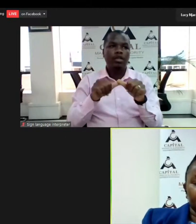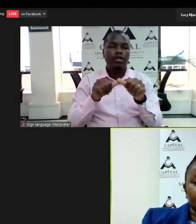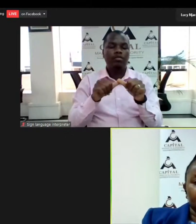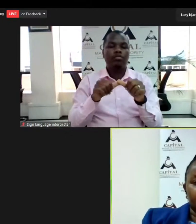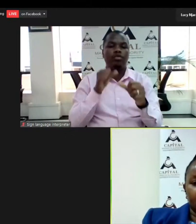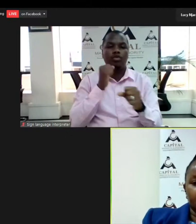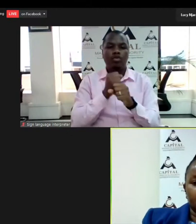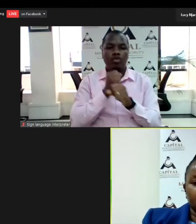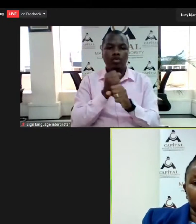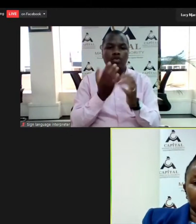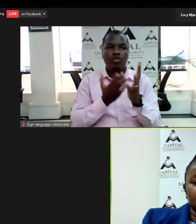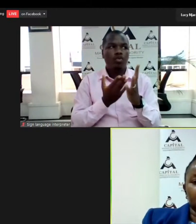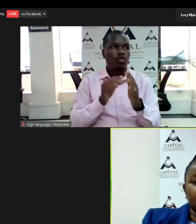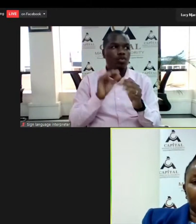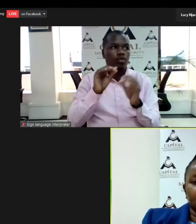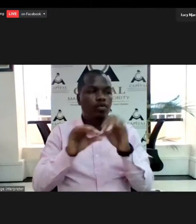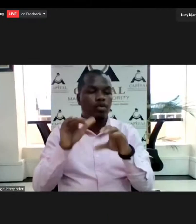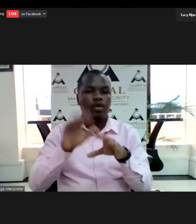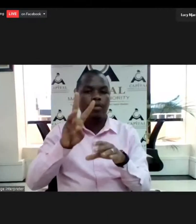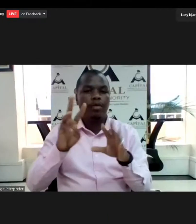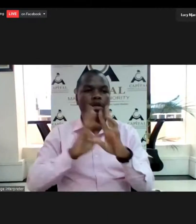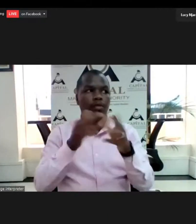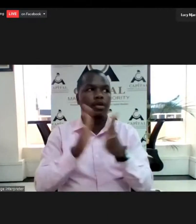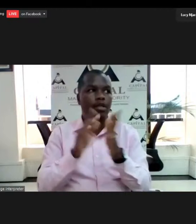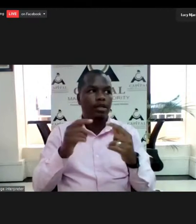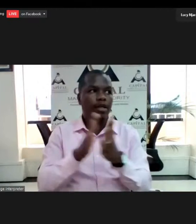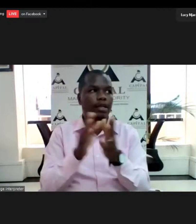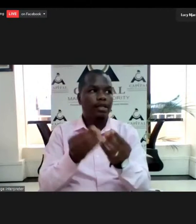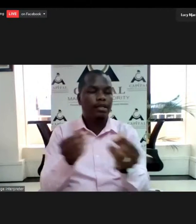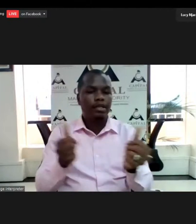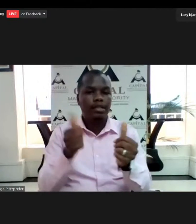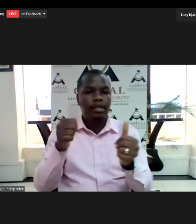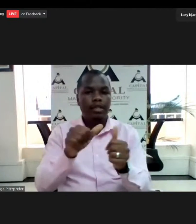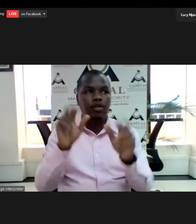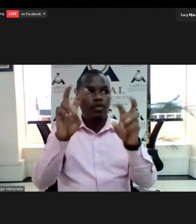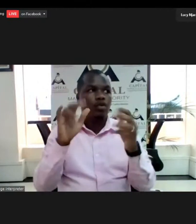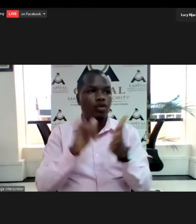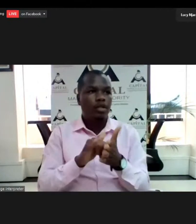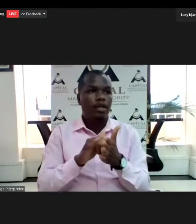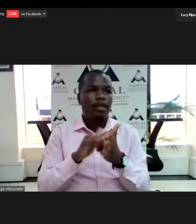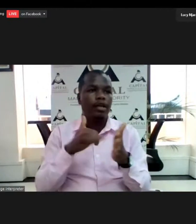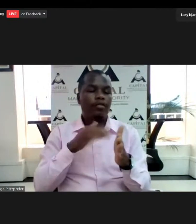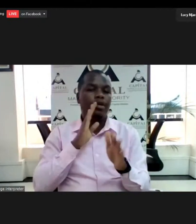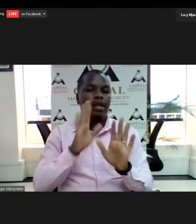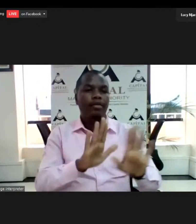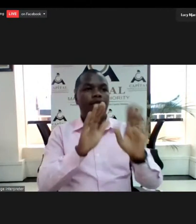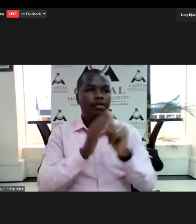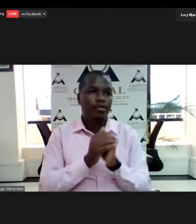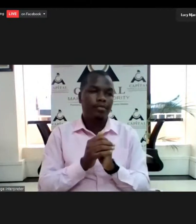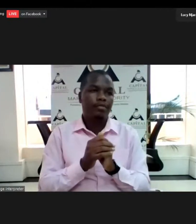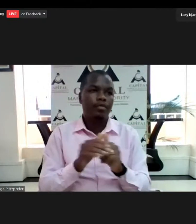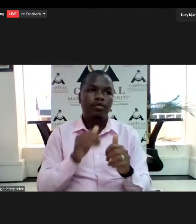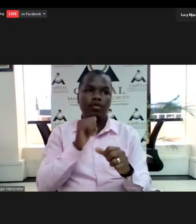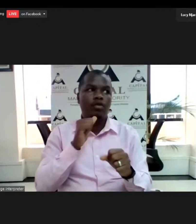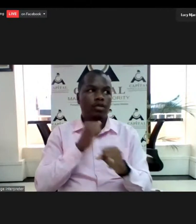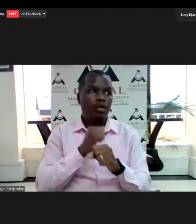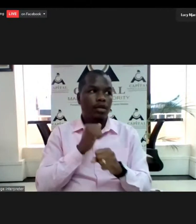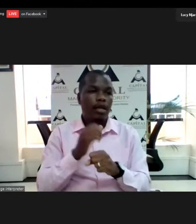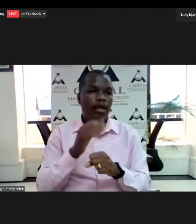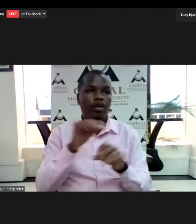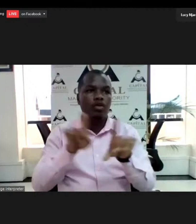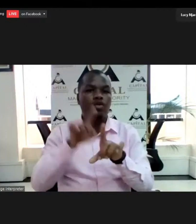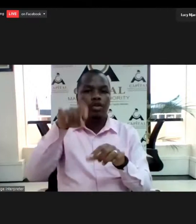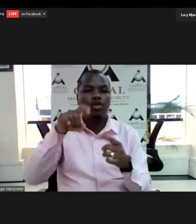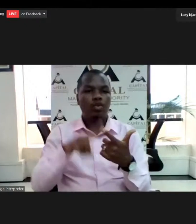the webinar reports, and we will try and address any of the issues that may have been left undone. I